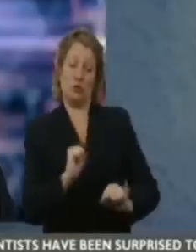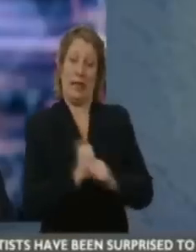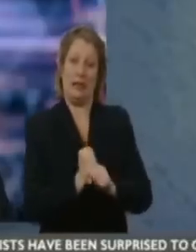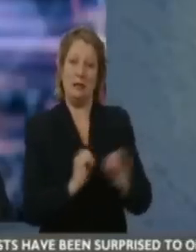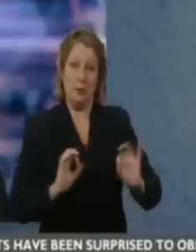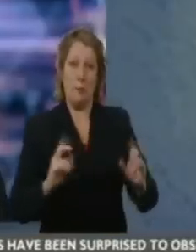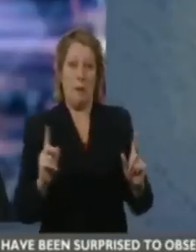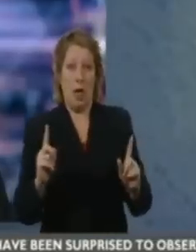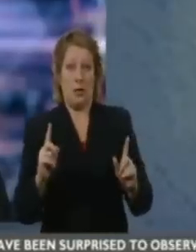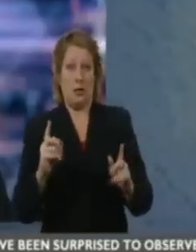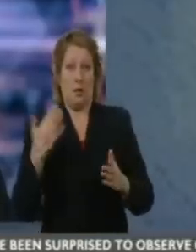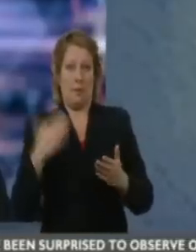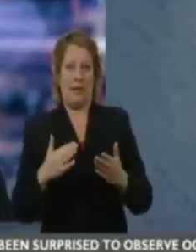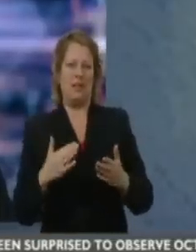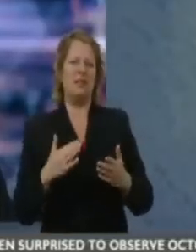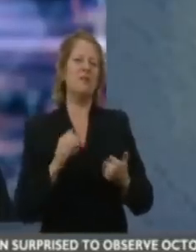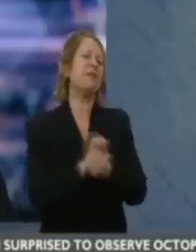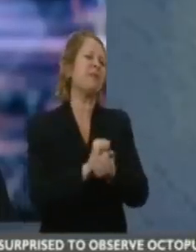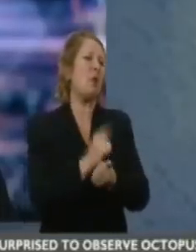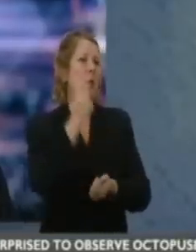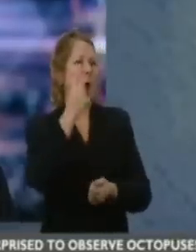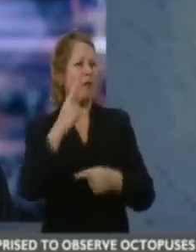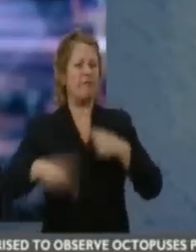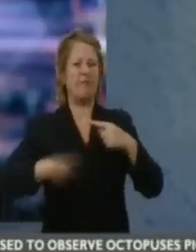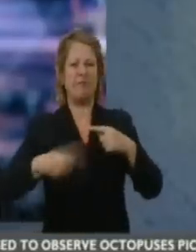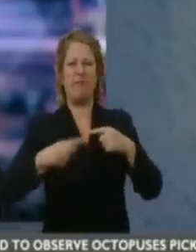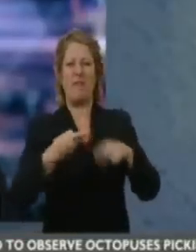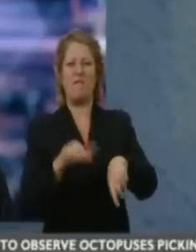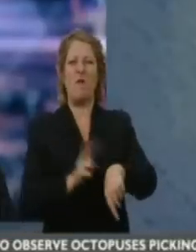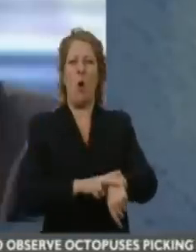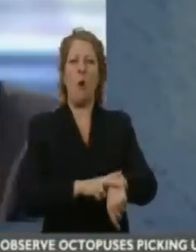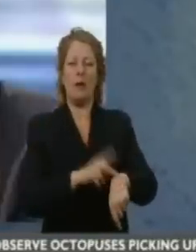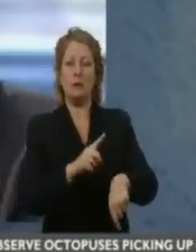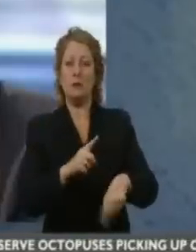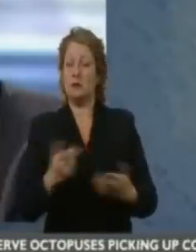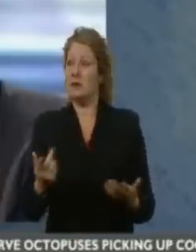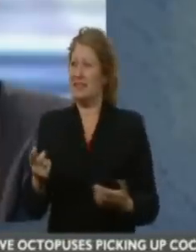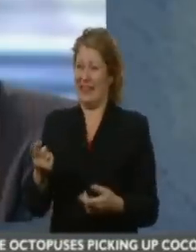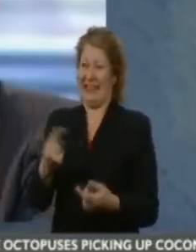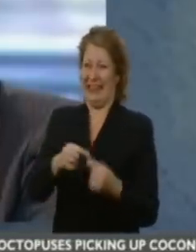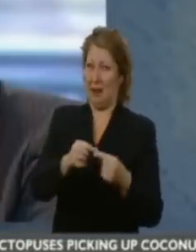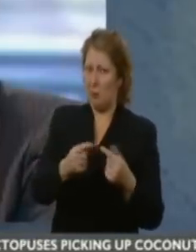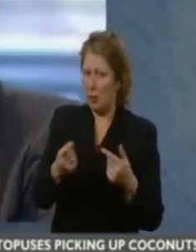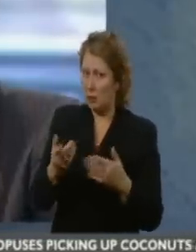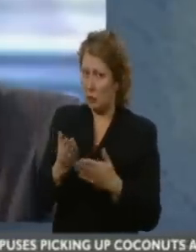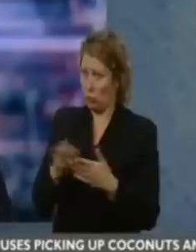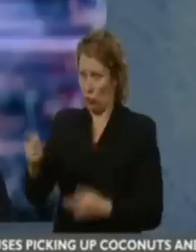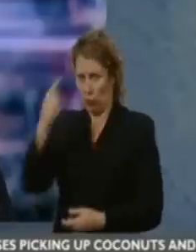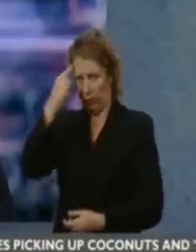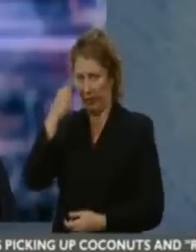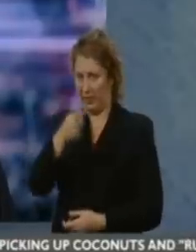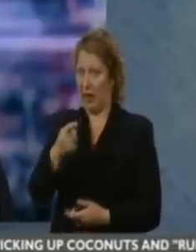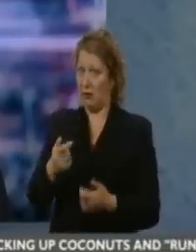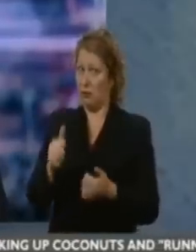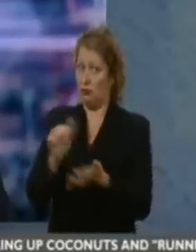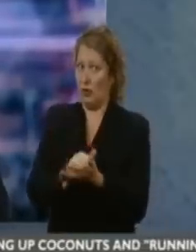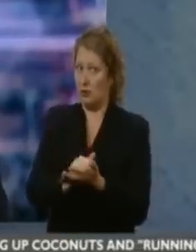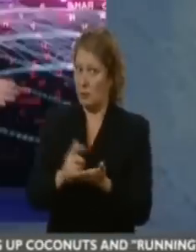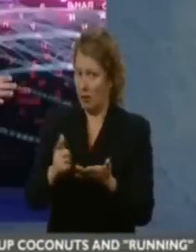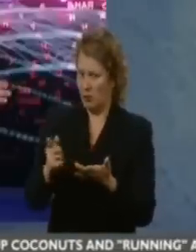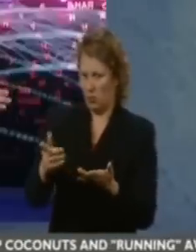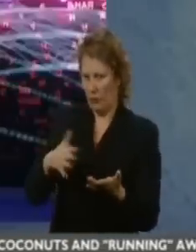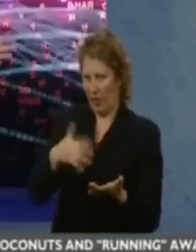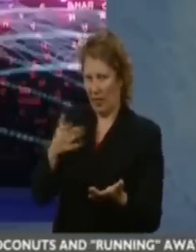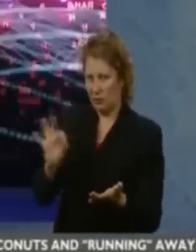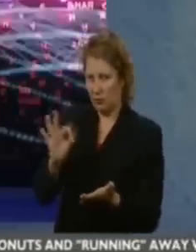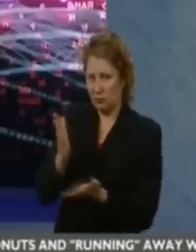for the whole thing. Yes, but this is not allegations. What I meant was convictions that you regard as credible, because you don't regard that as credible. Well, but a conviction, the